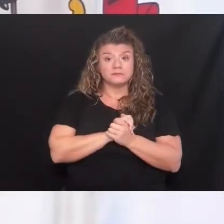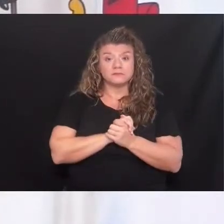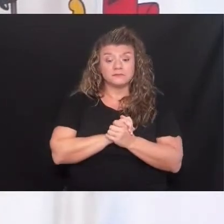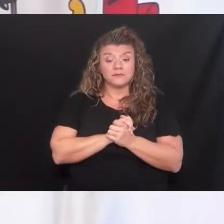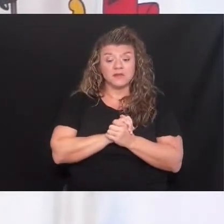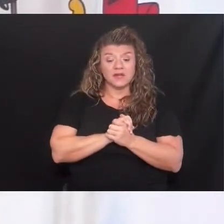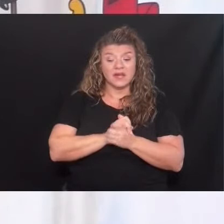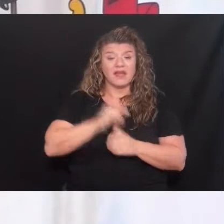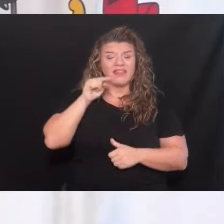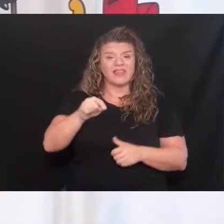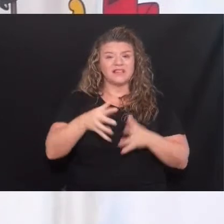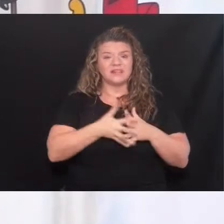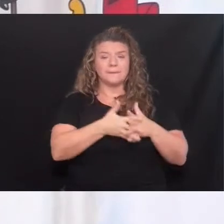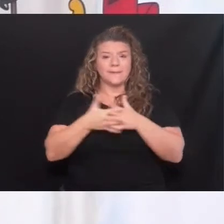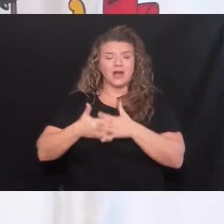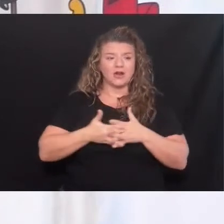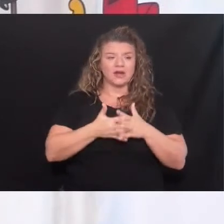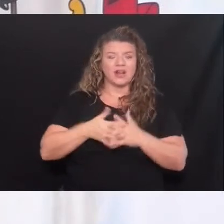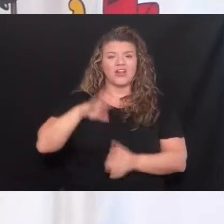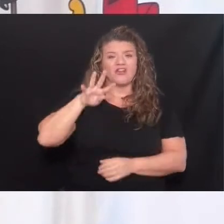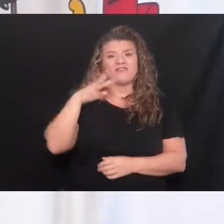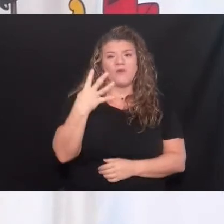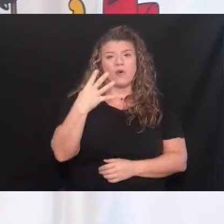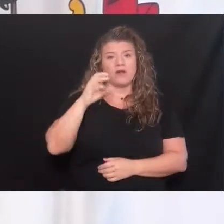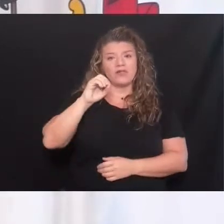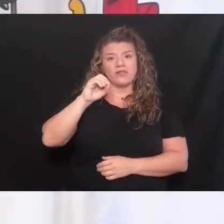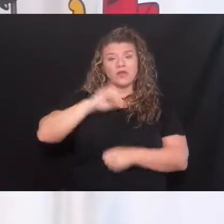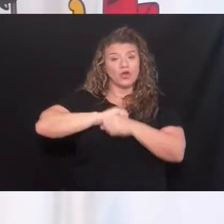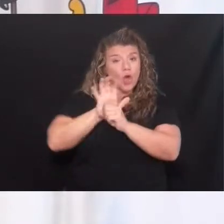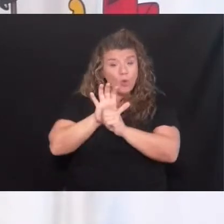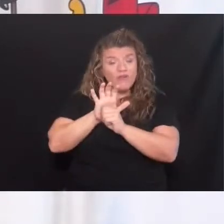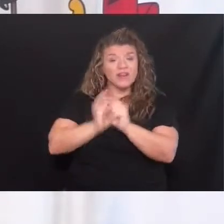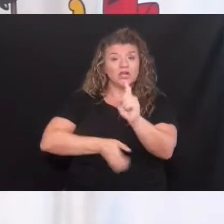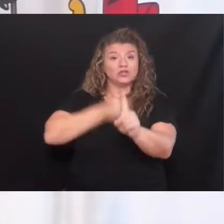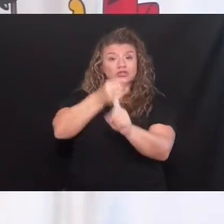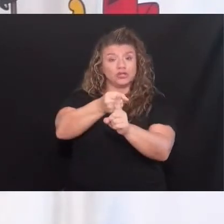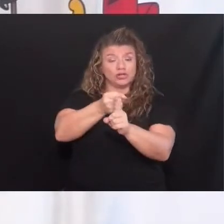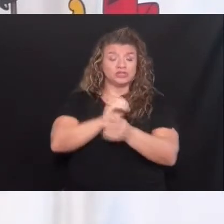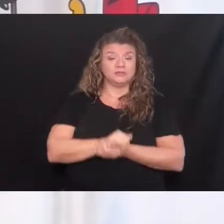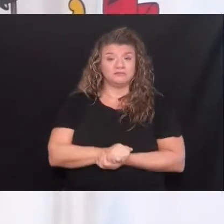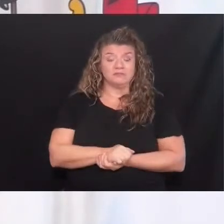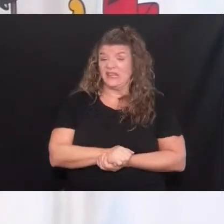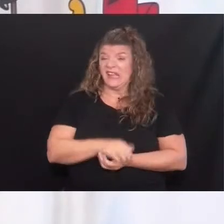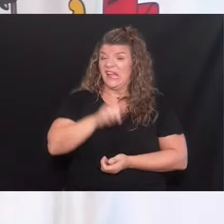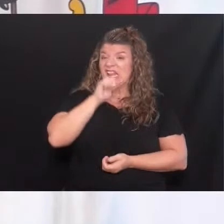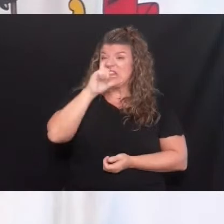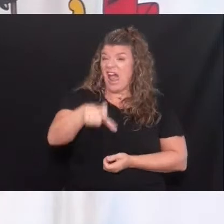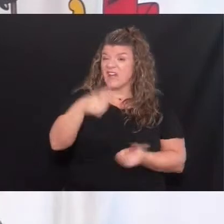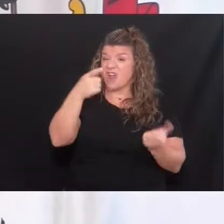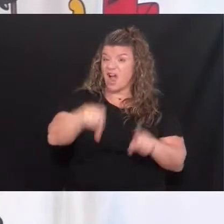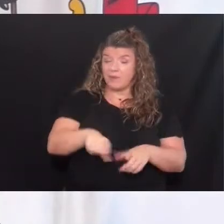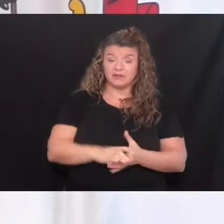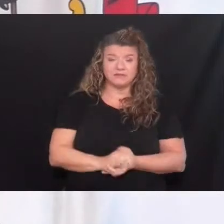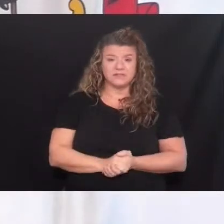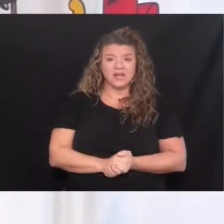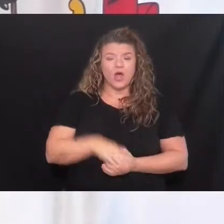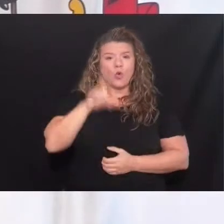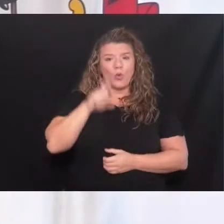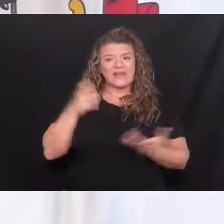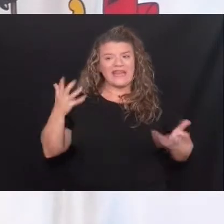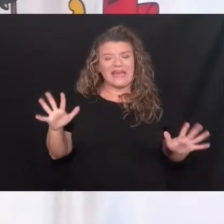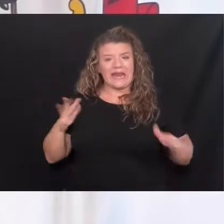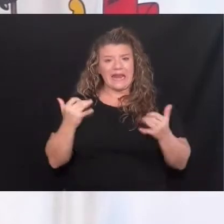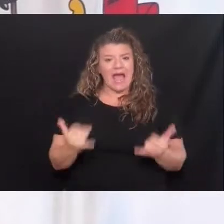is America's 4th COVID surge. It didn't have to happen. Let's end it